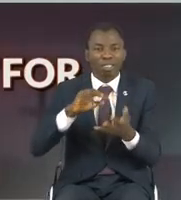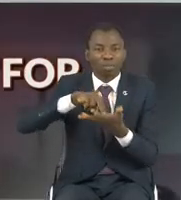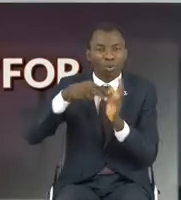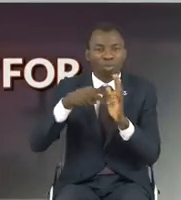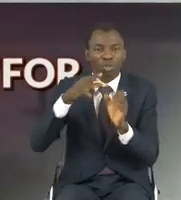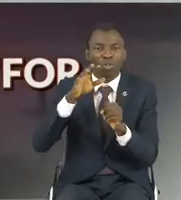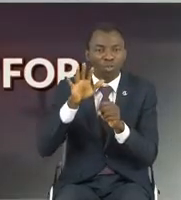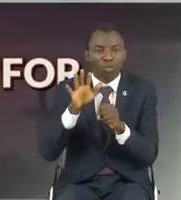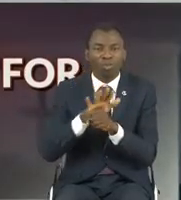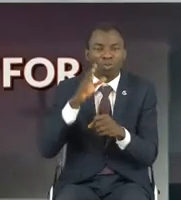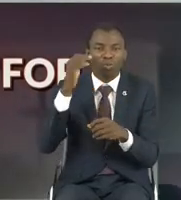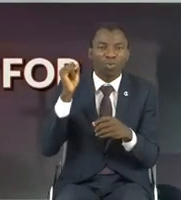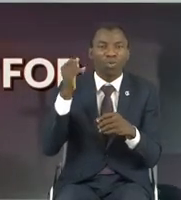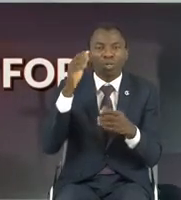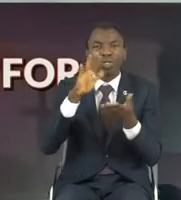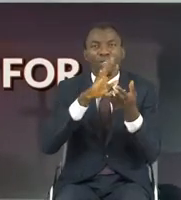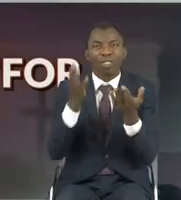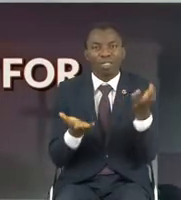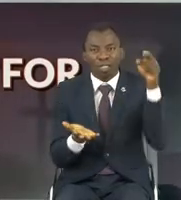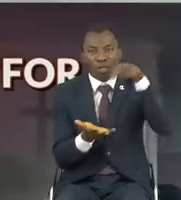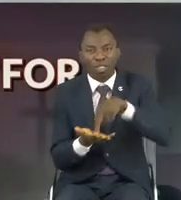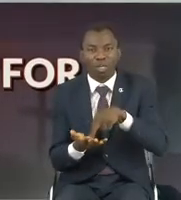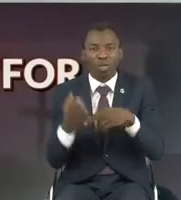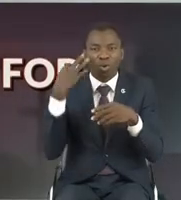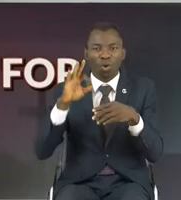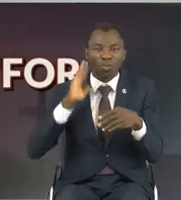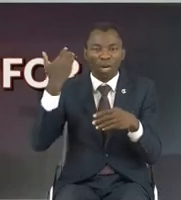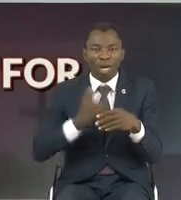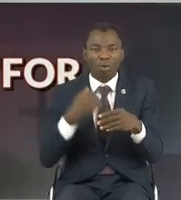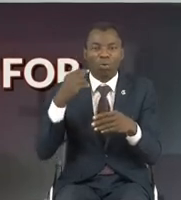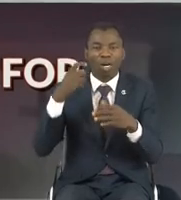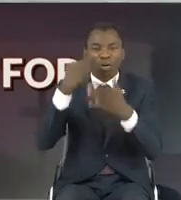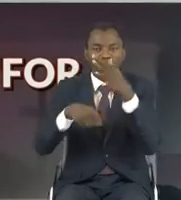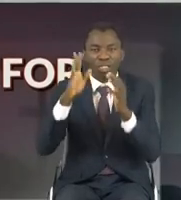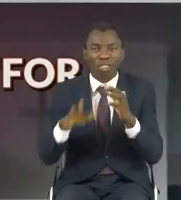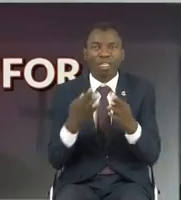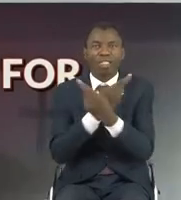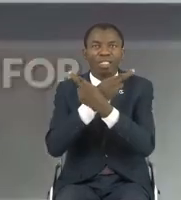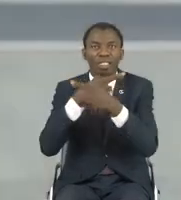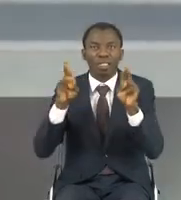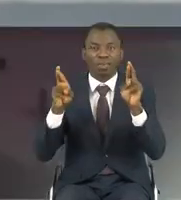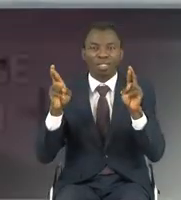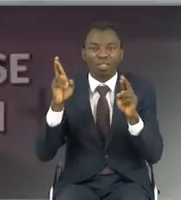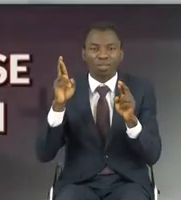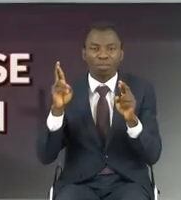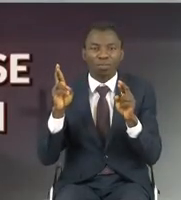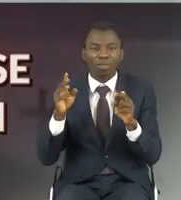and resurrection for our costly redemption. Number two, the proper